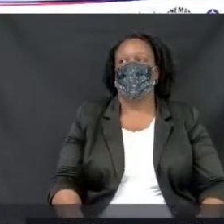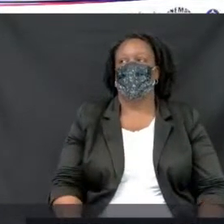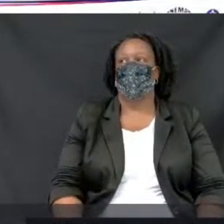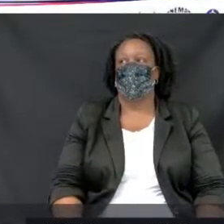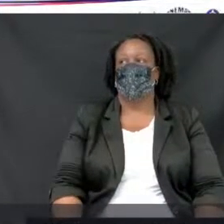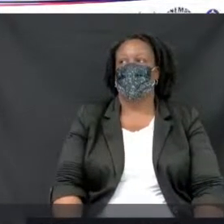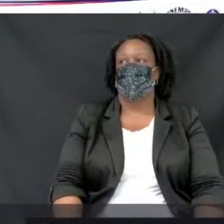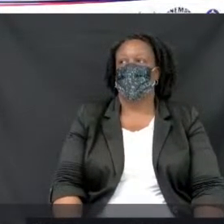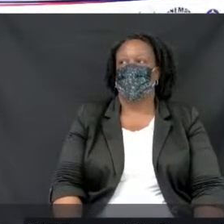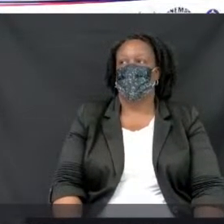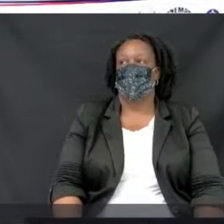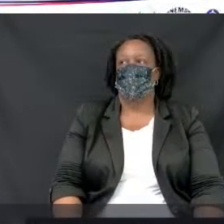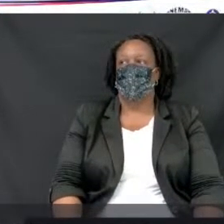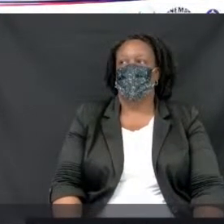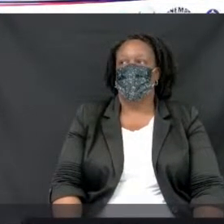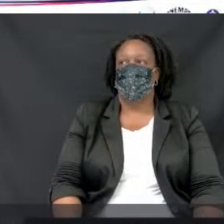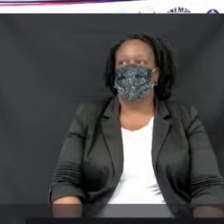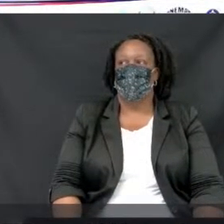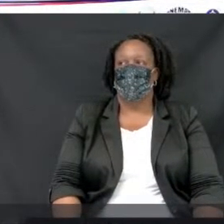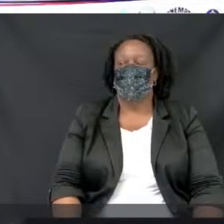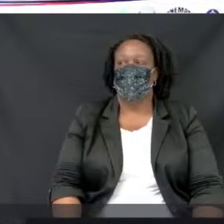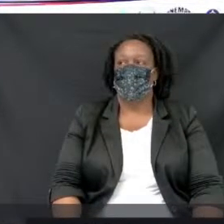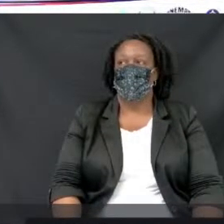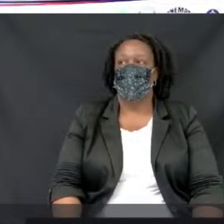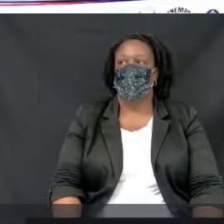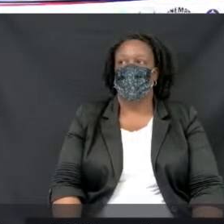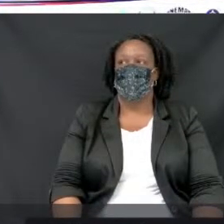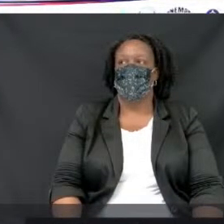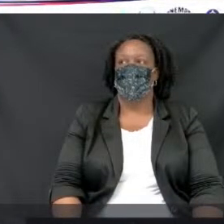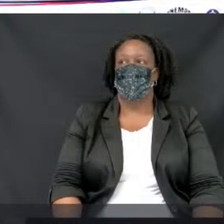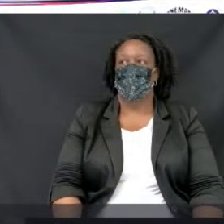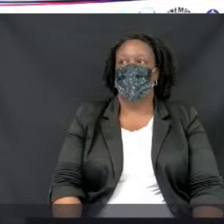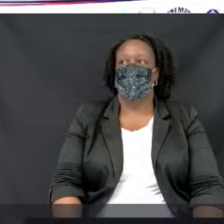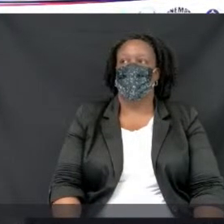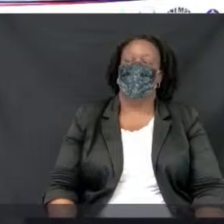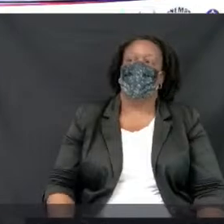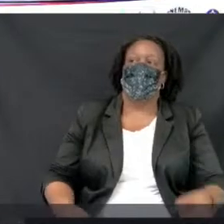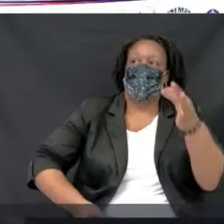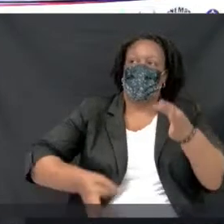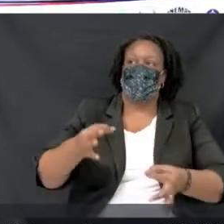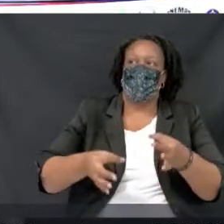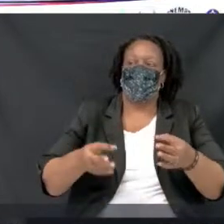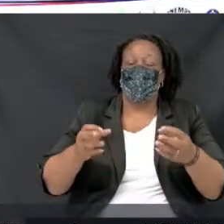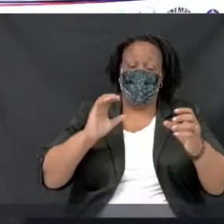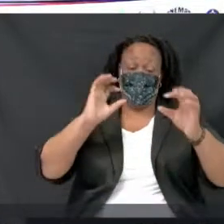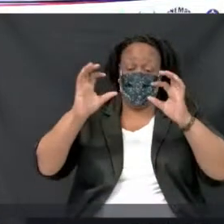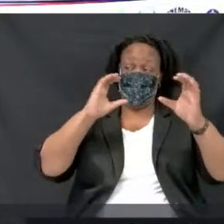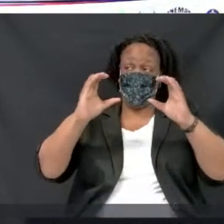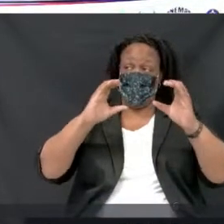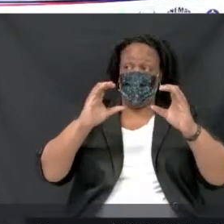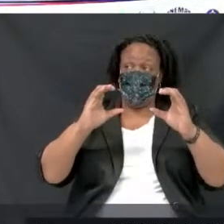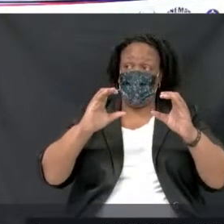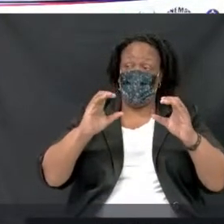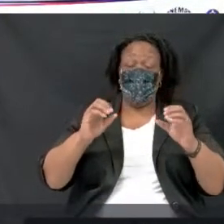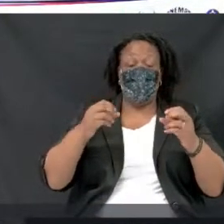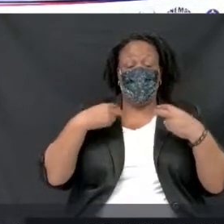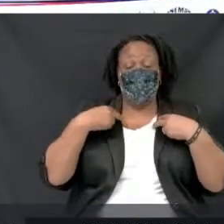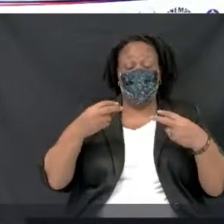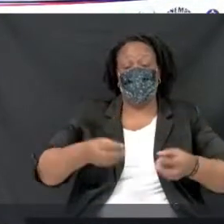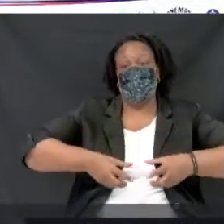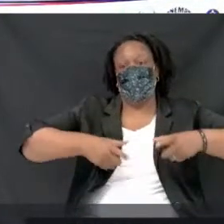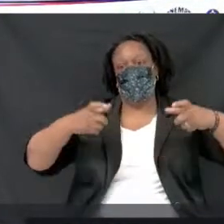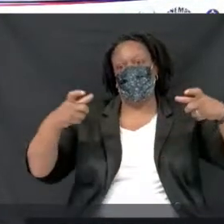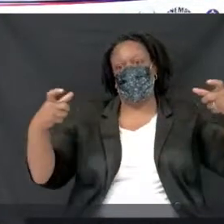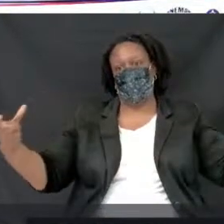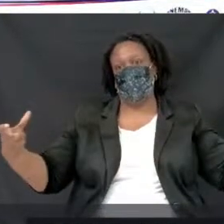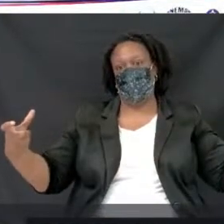and you're going to, if we're having a mass event, we know mass events can be super spreaders, and so